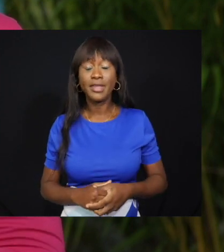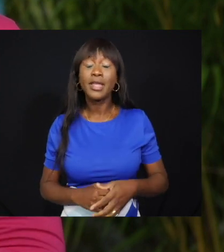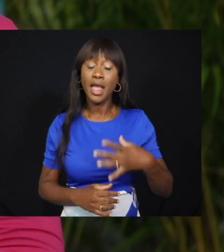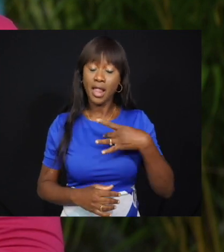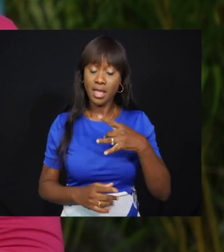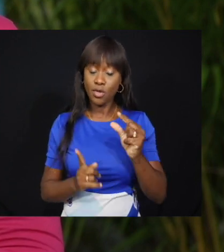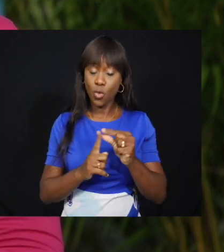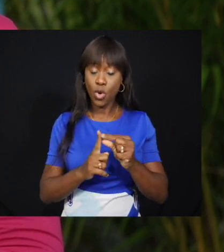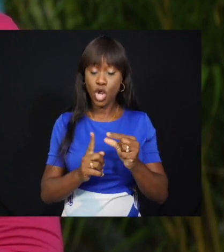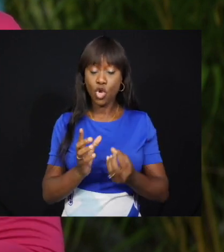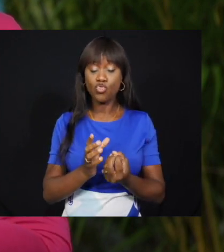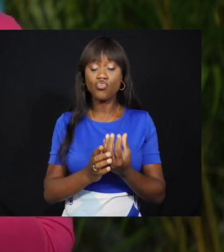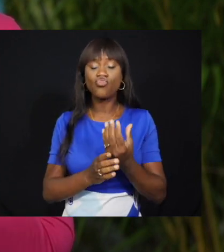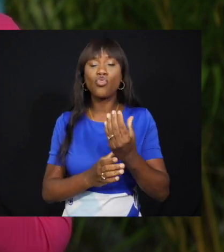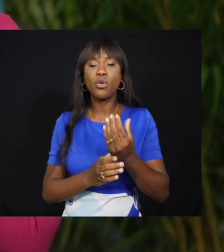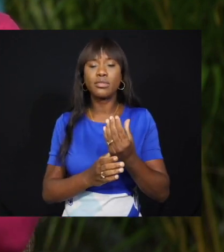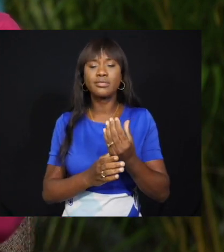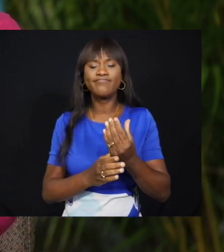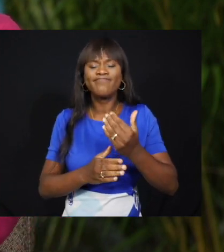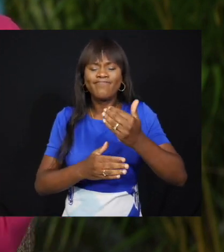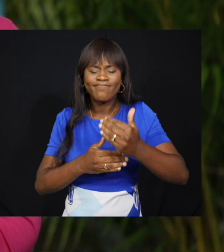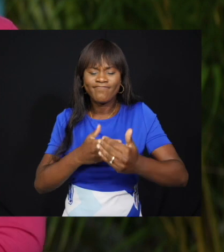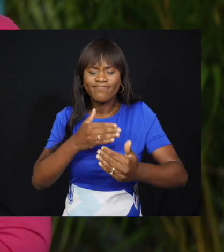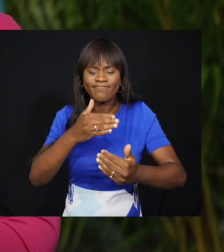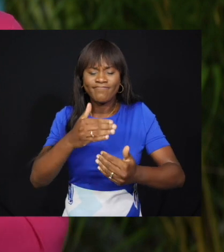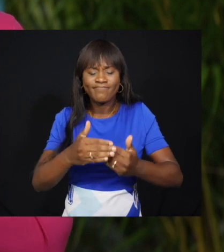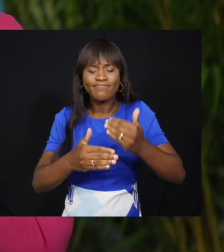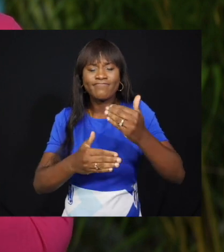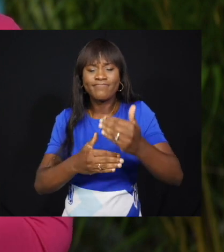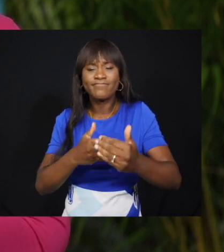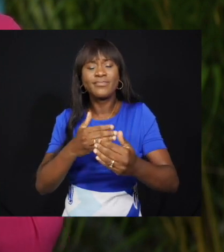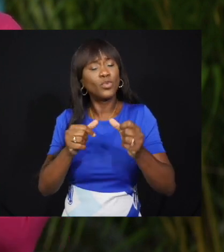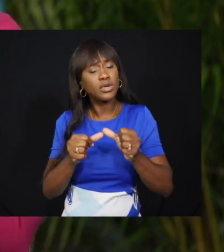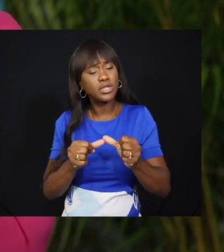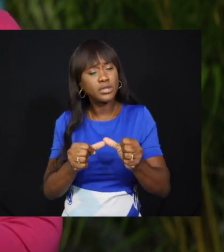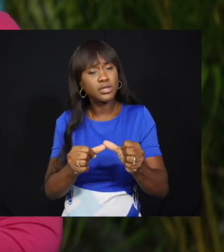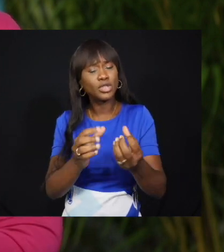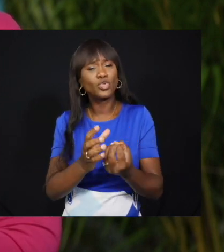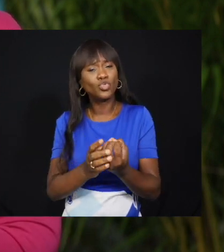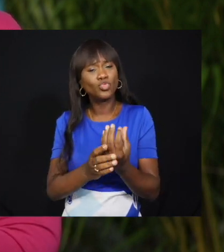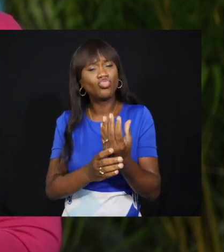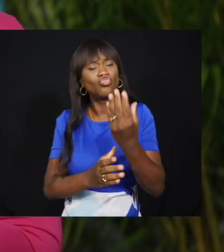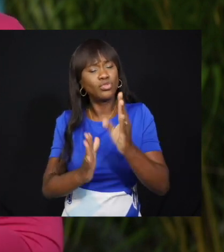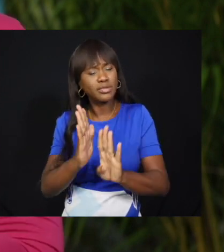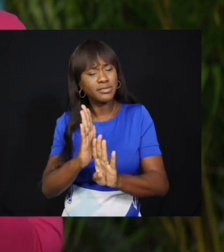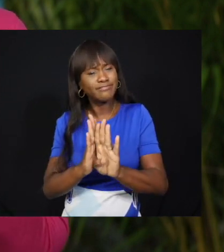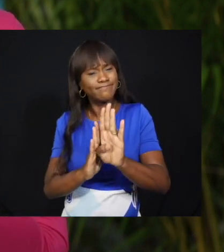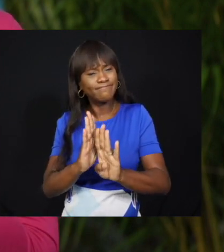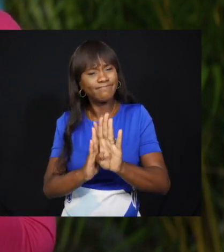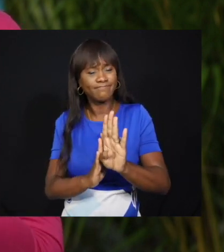I like the word growing, that aging is a process where you continue to grow. And